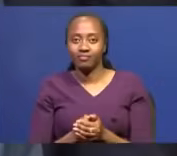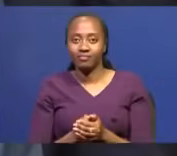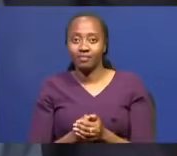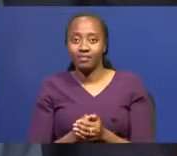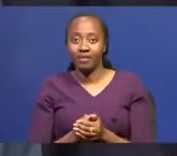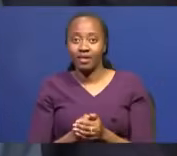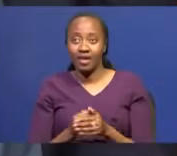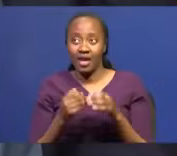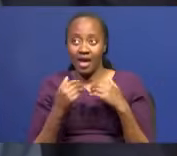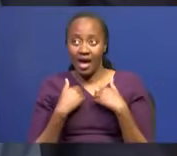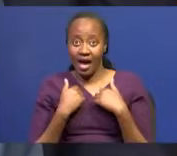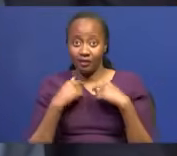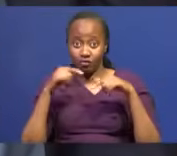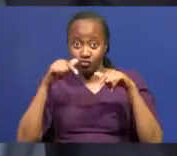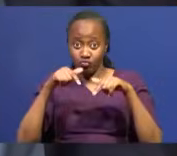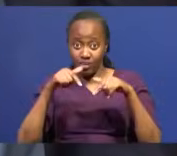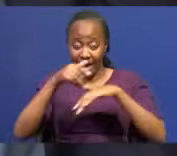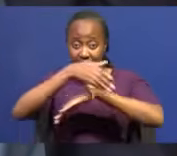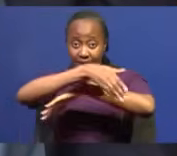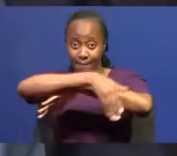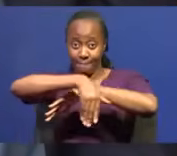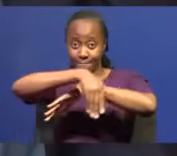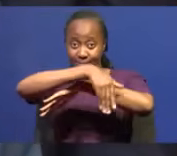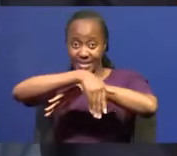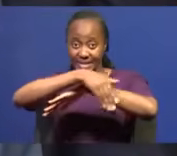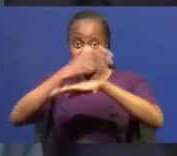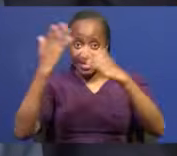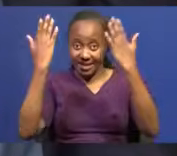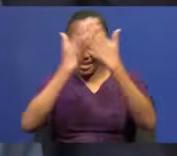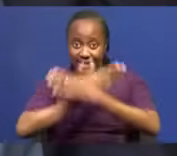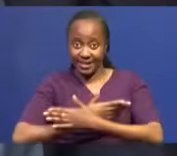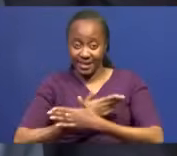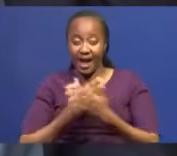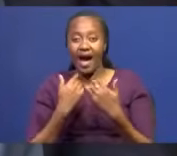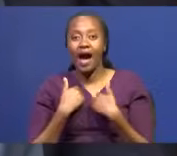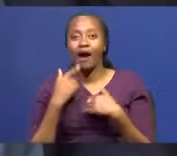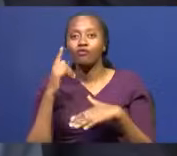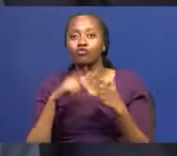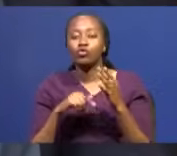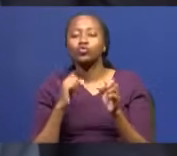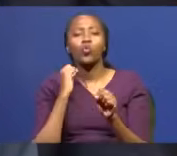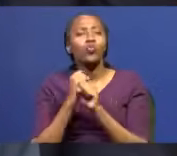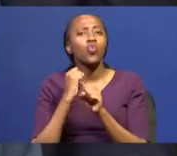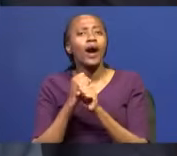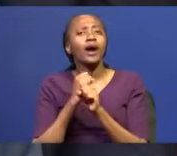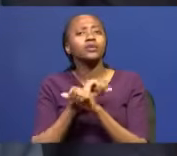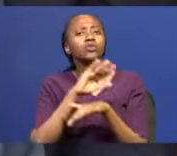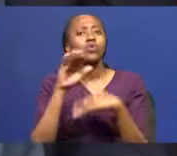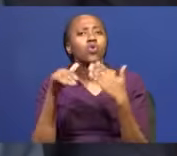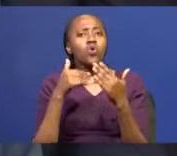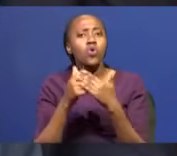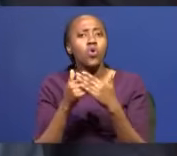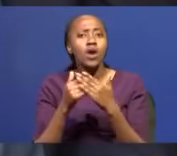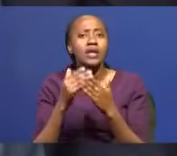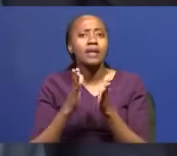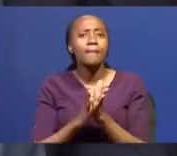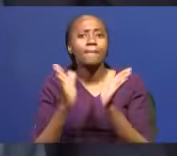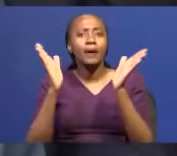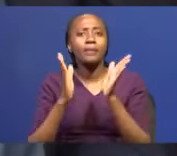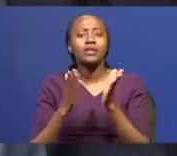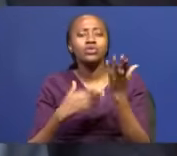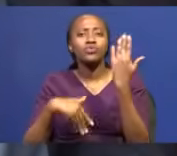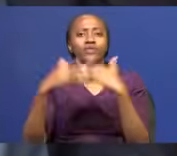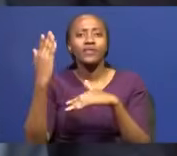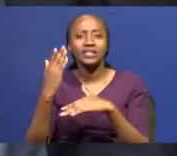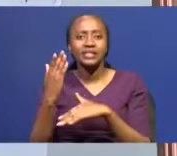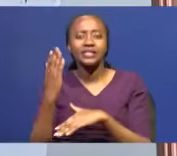Effective from tonight midnight, all workers in public universities will not be able to report